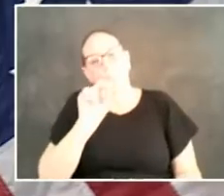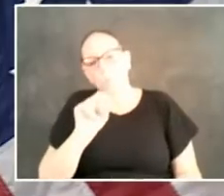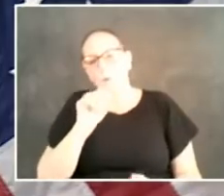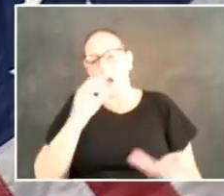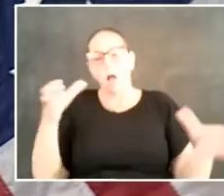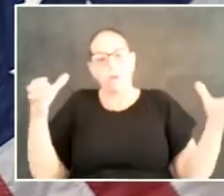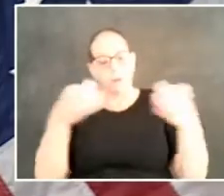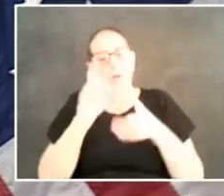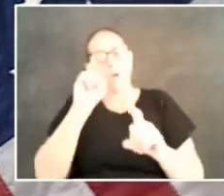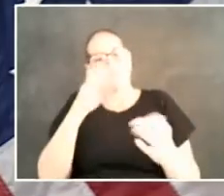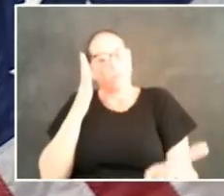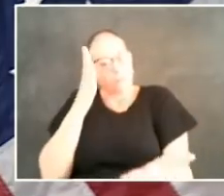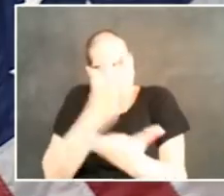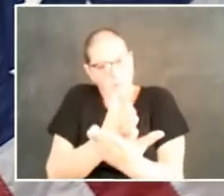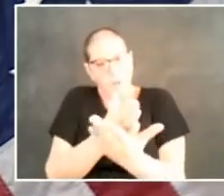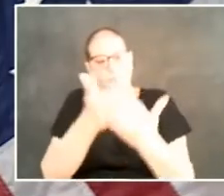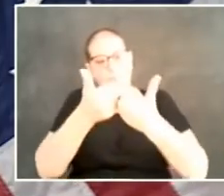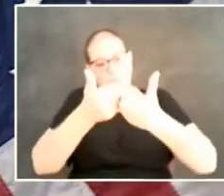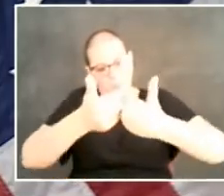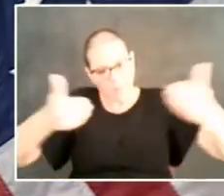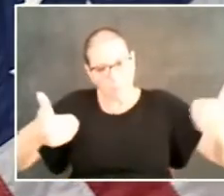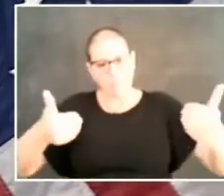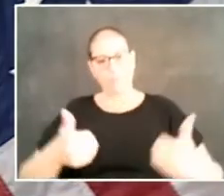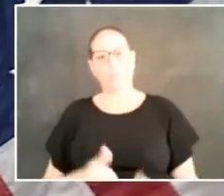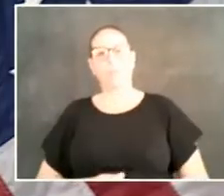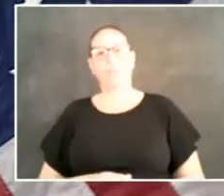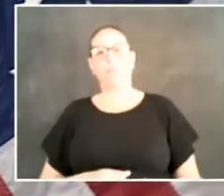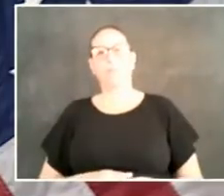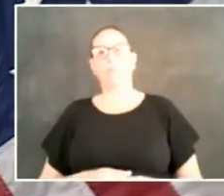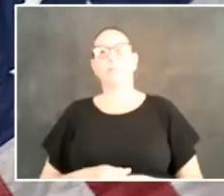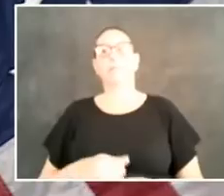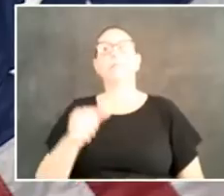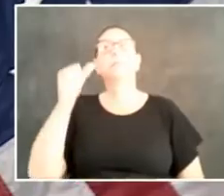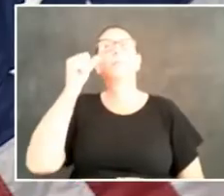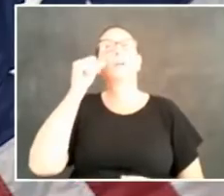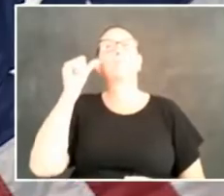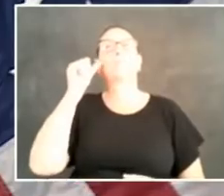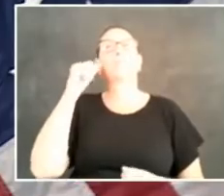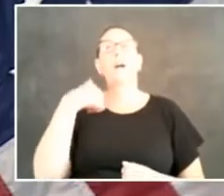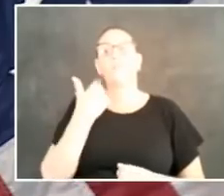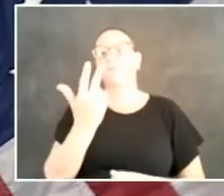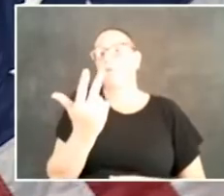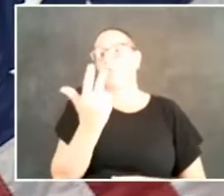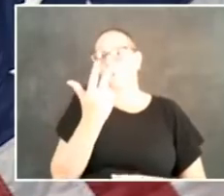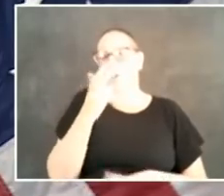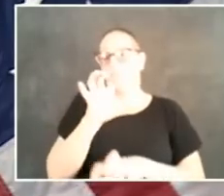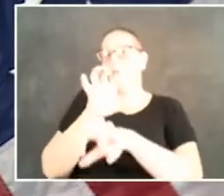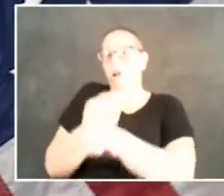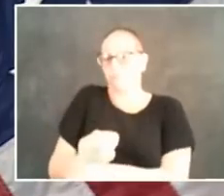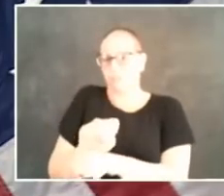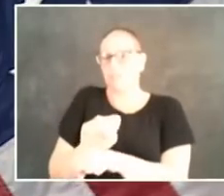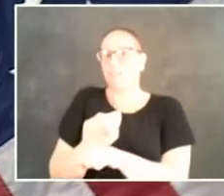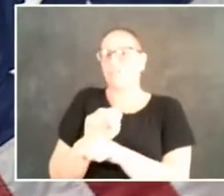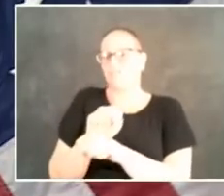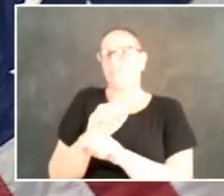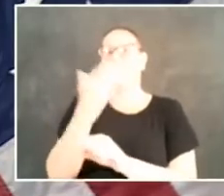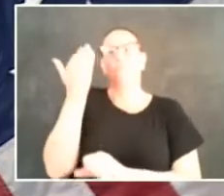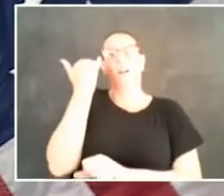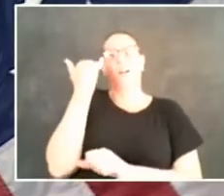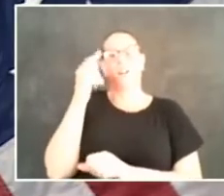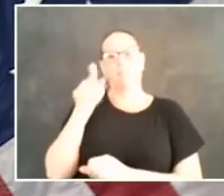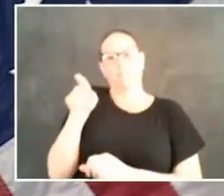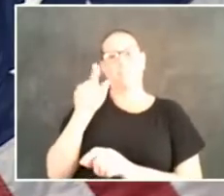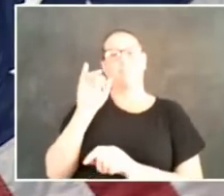distancing enforcement. There were 3 arrests made from that incident. I am aware of